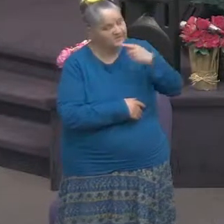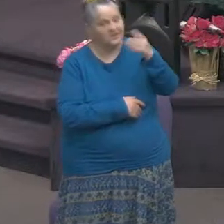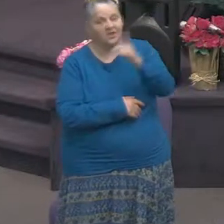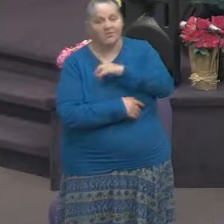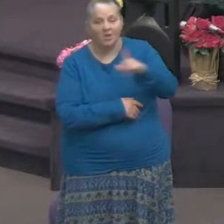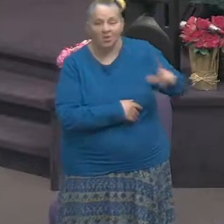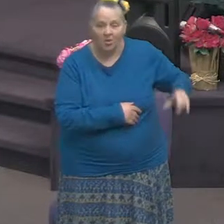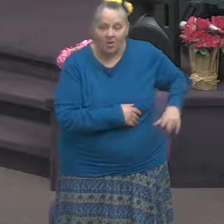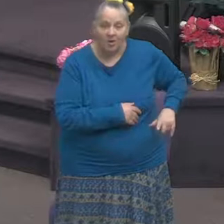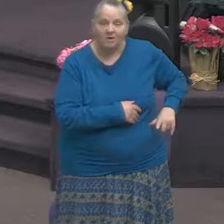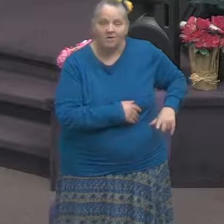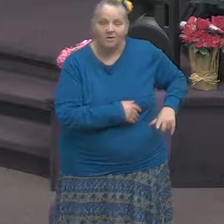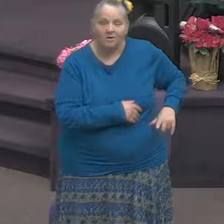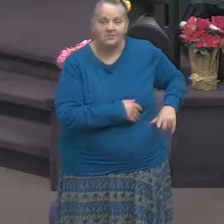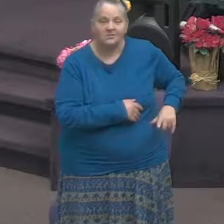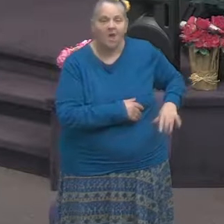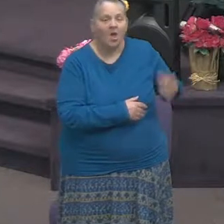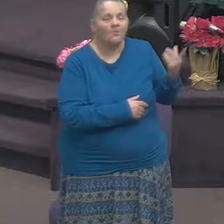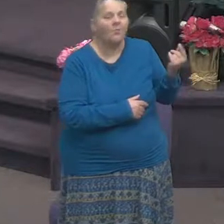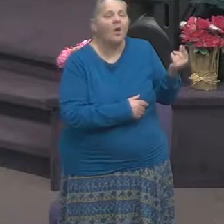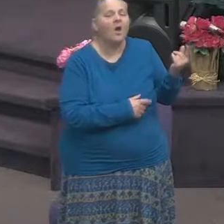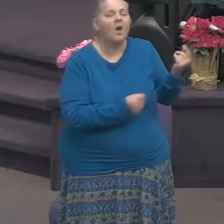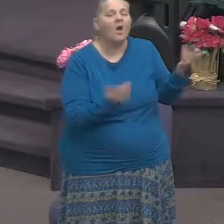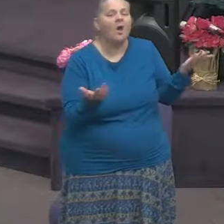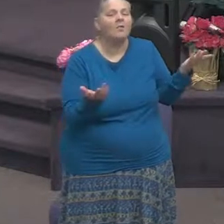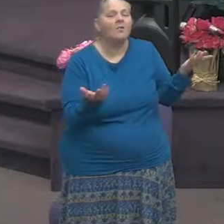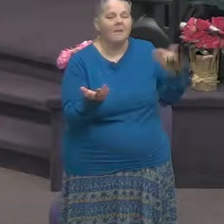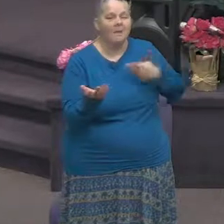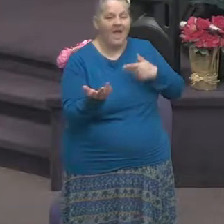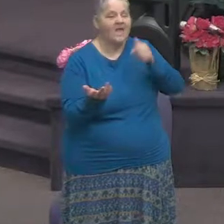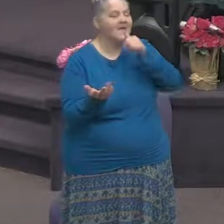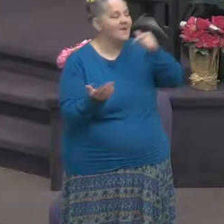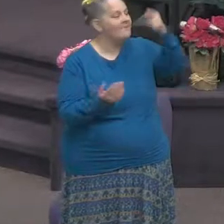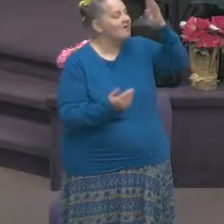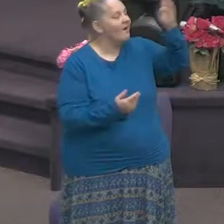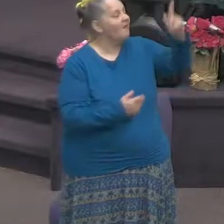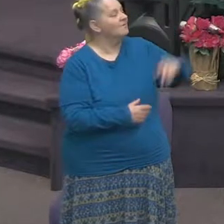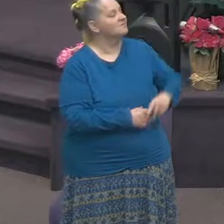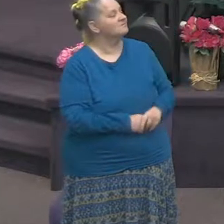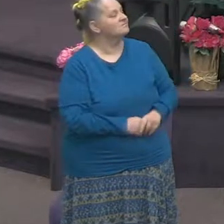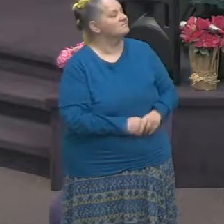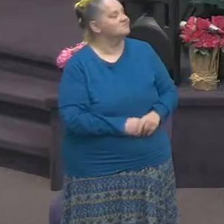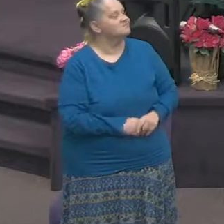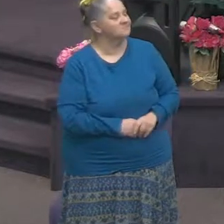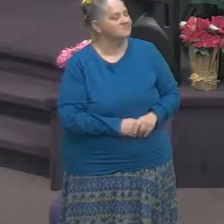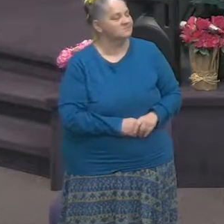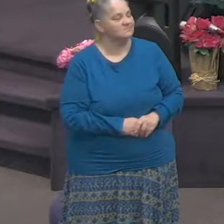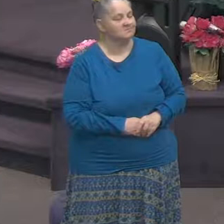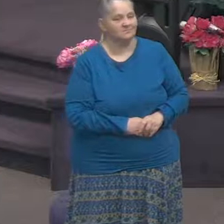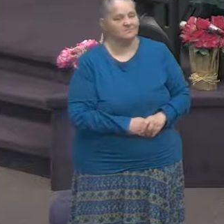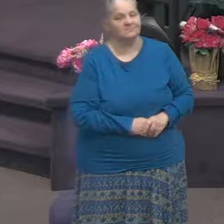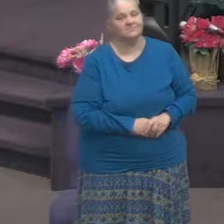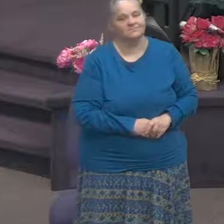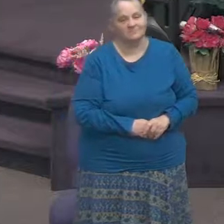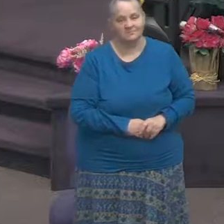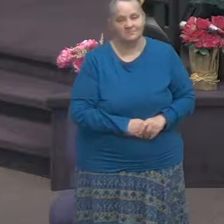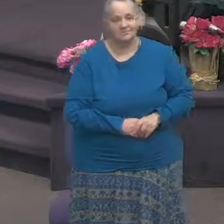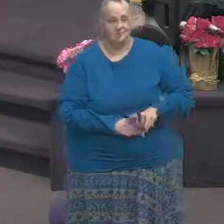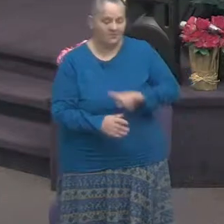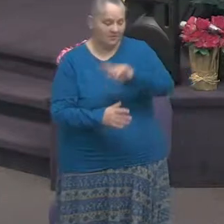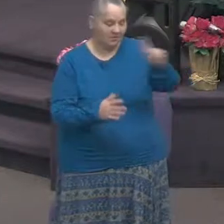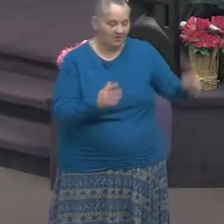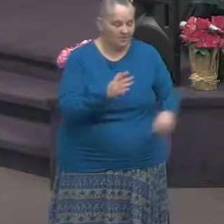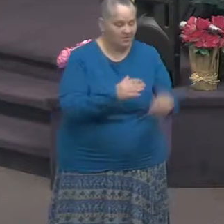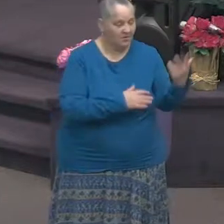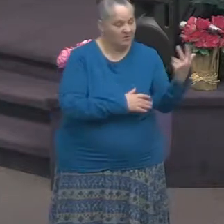the Lord, of what? That I am God. Jump down to